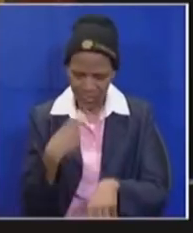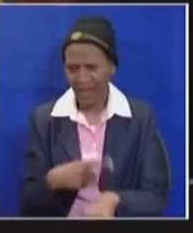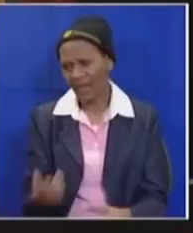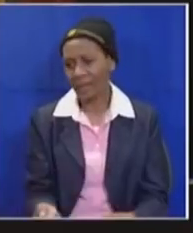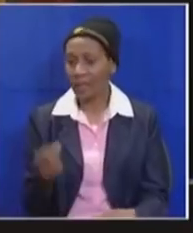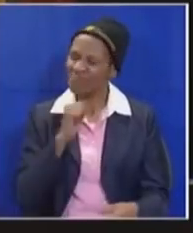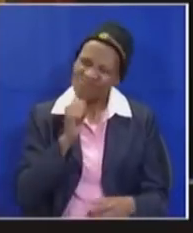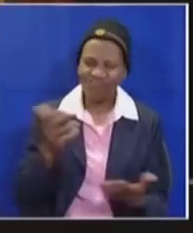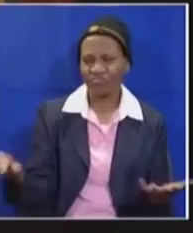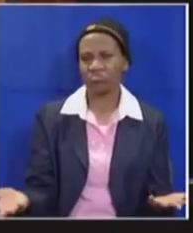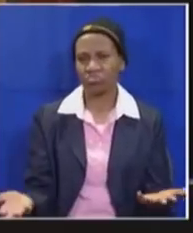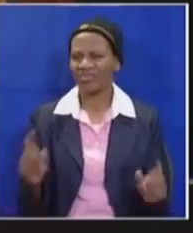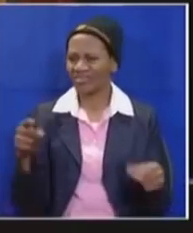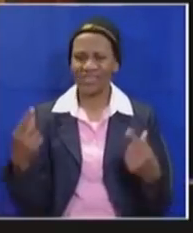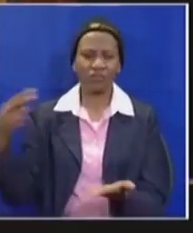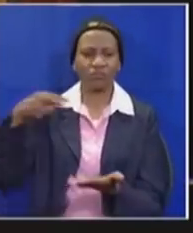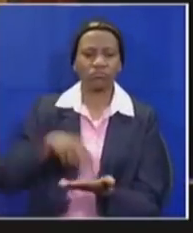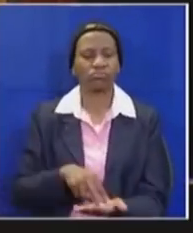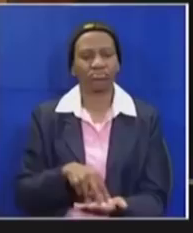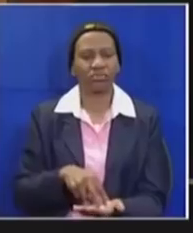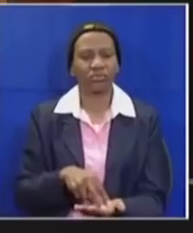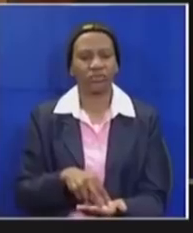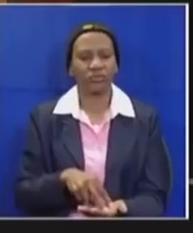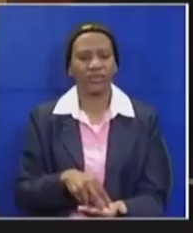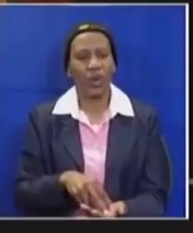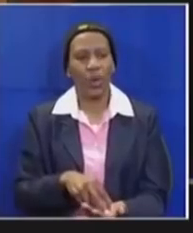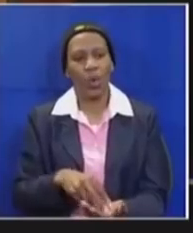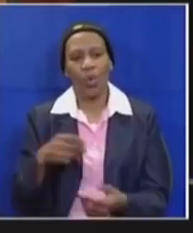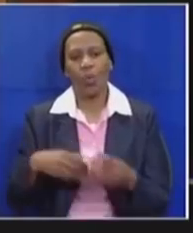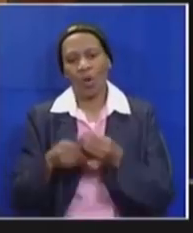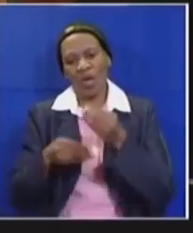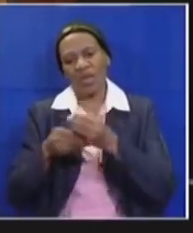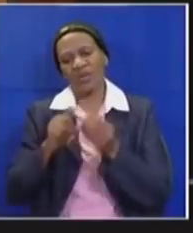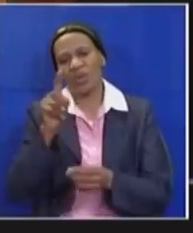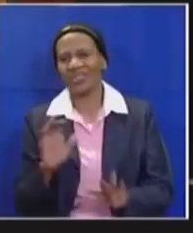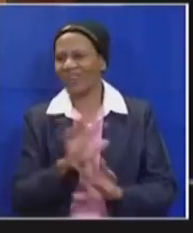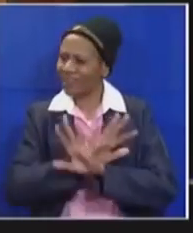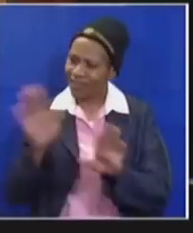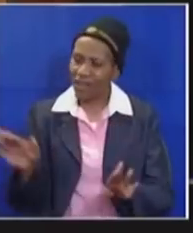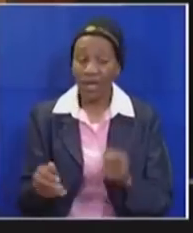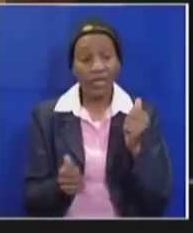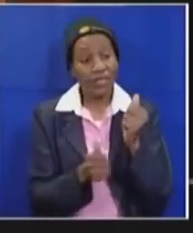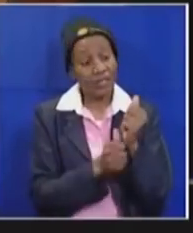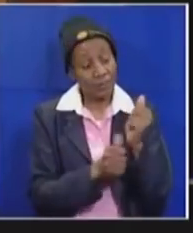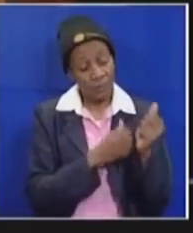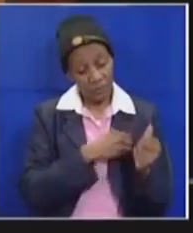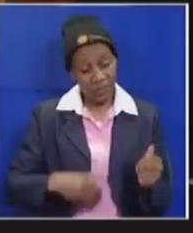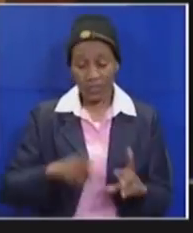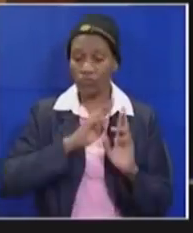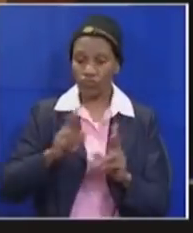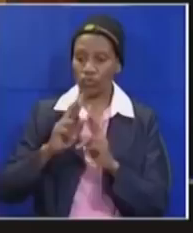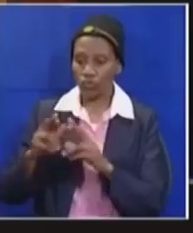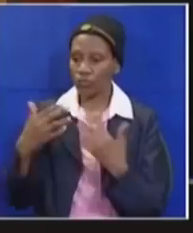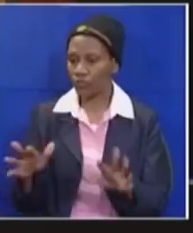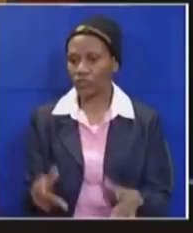is so, you can't insist on the type of answer you want. The Deputy President has been answering here. If you are